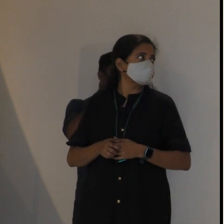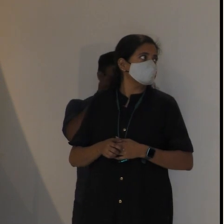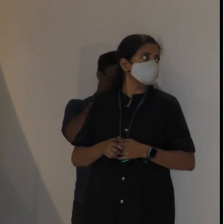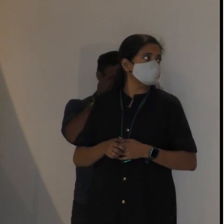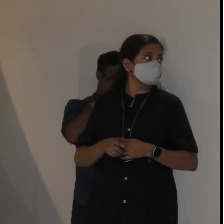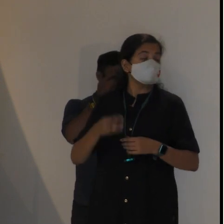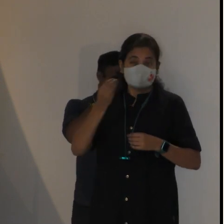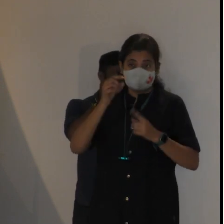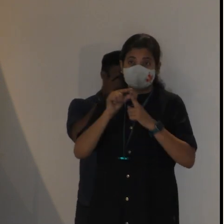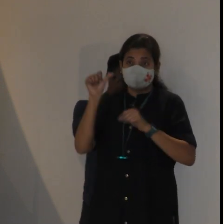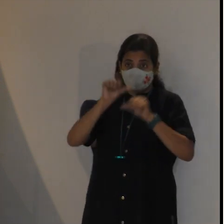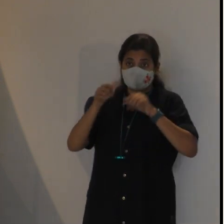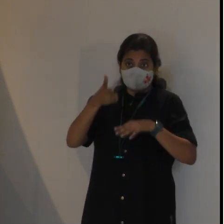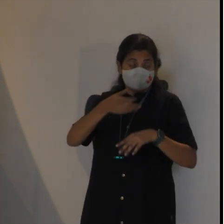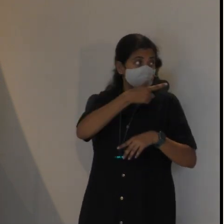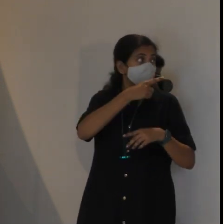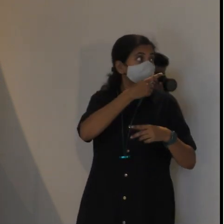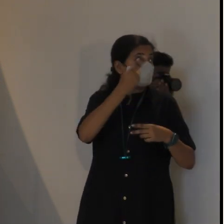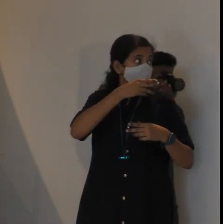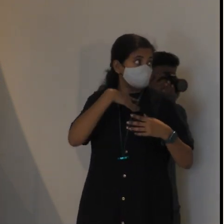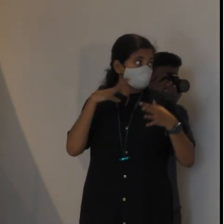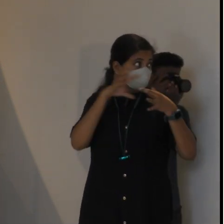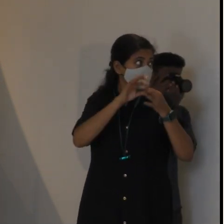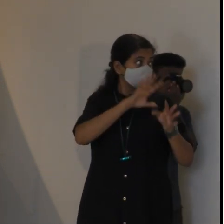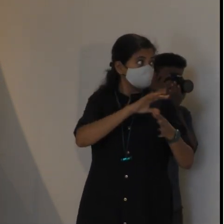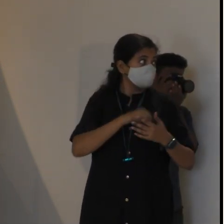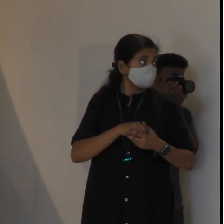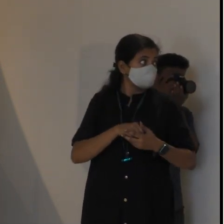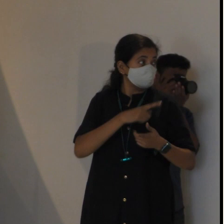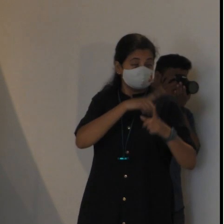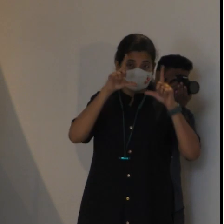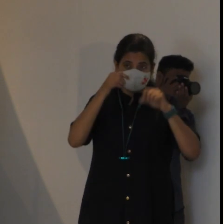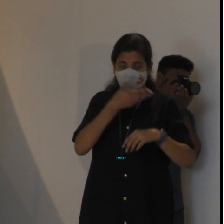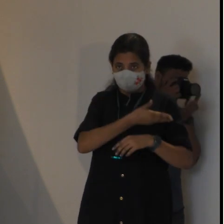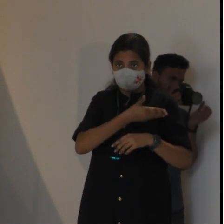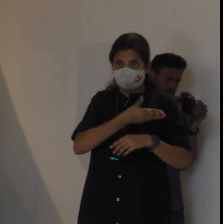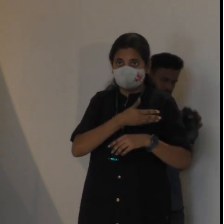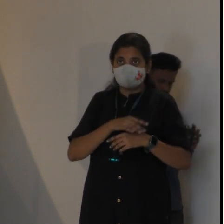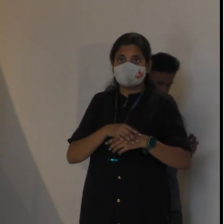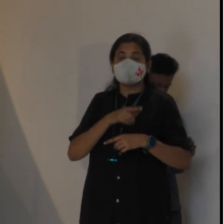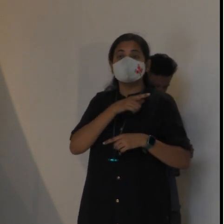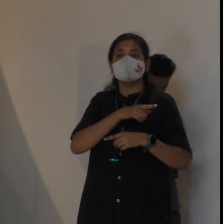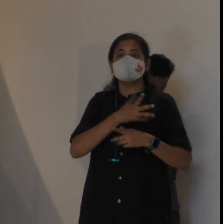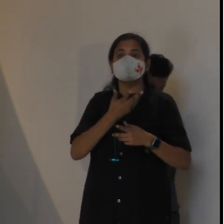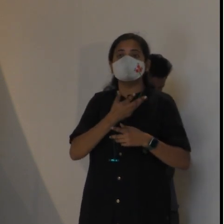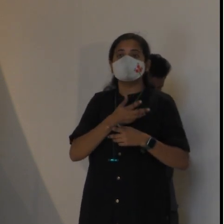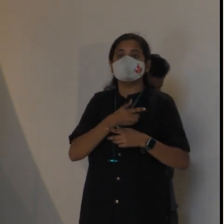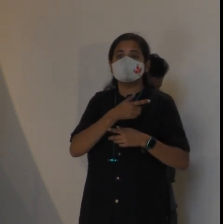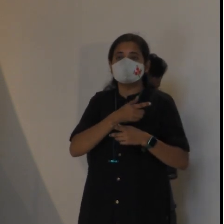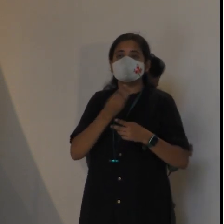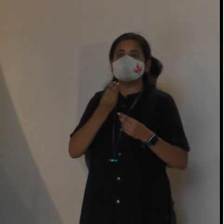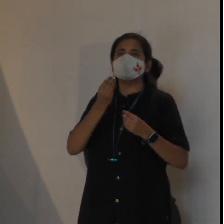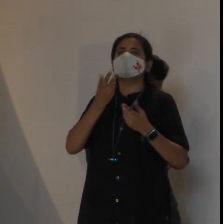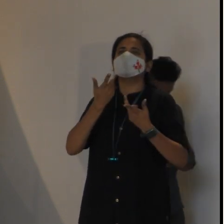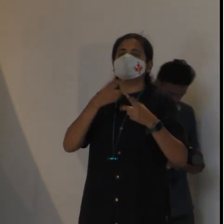So this is our project site, the Museum of Christian Art. Many of you would be familiar with the image on this side, which is the Augustinian ruins